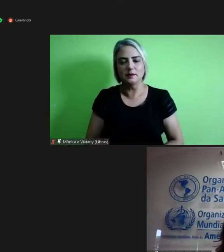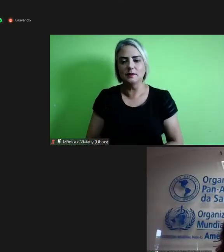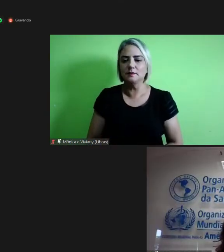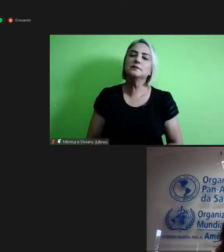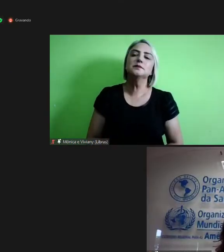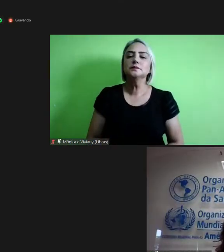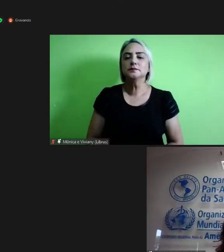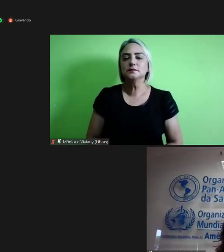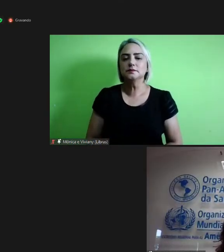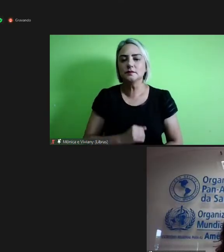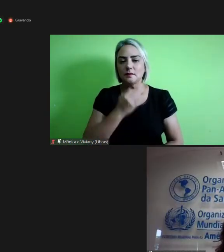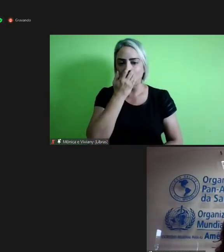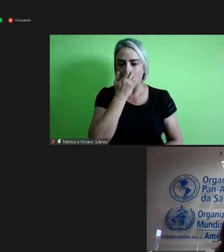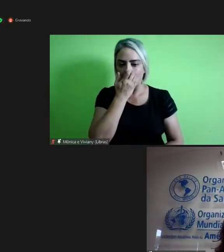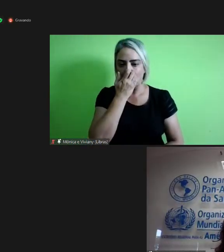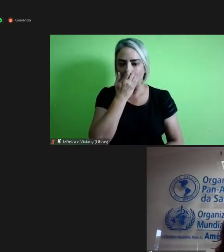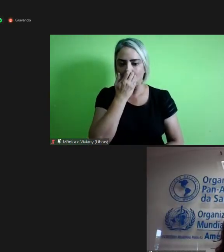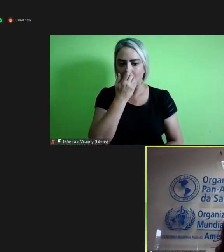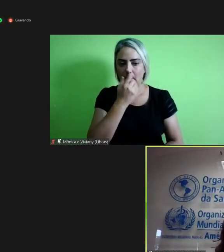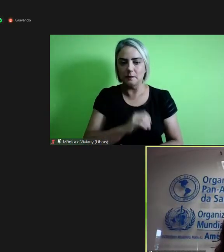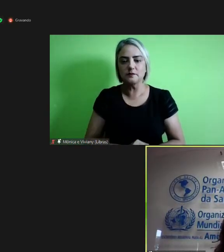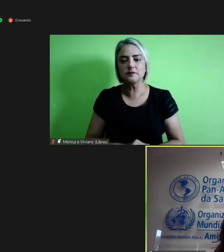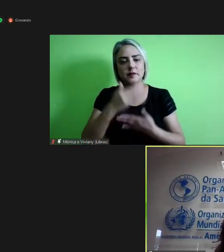primary healthcare.